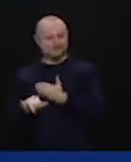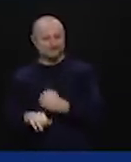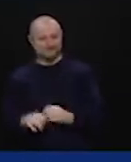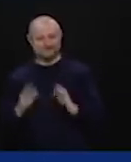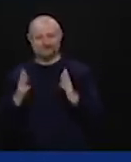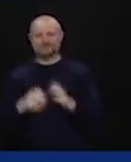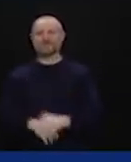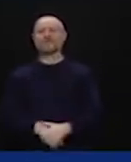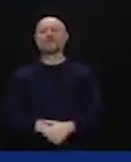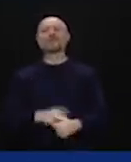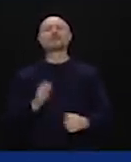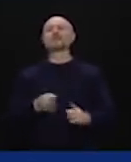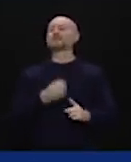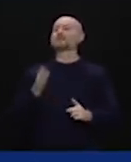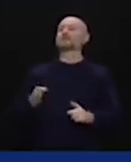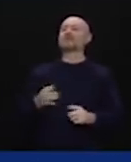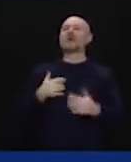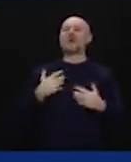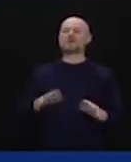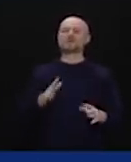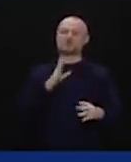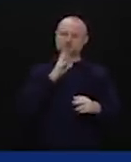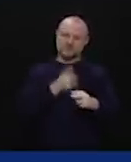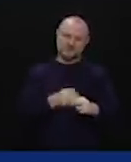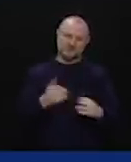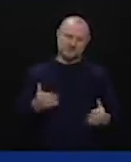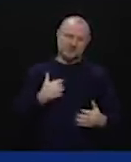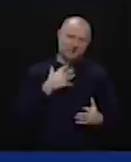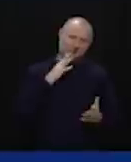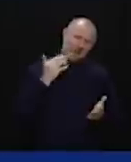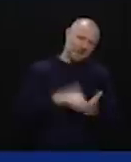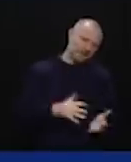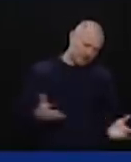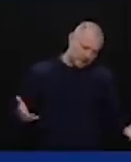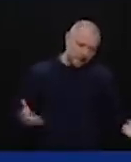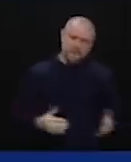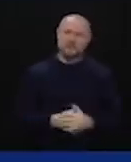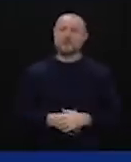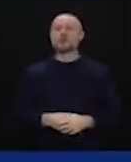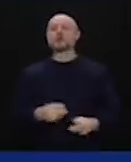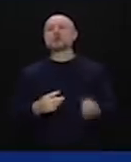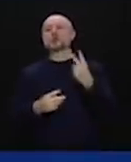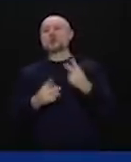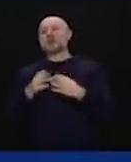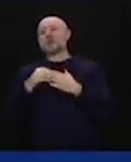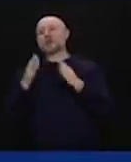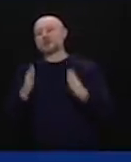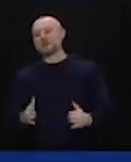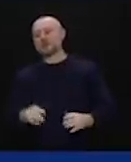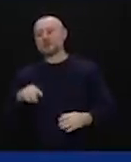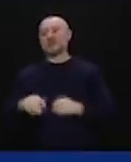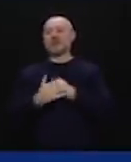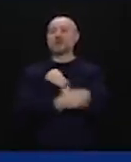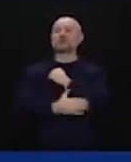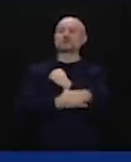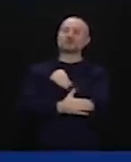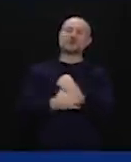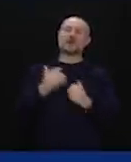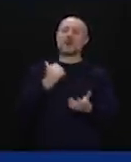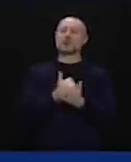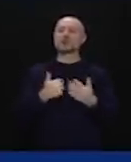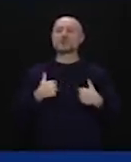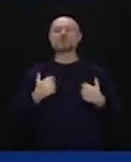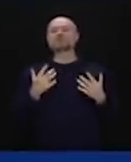We have, well, mentioned already, but why not twice? We have two great leaders in this county who have helped us in every